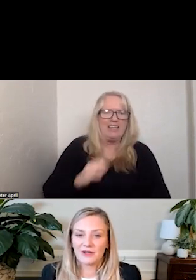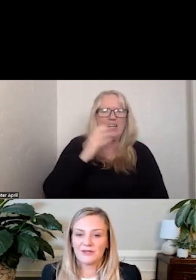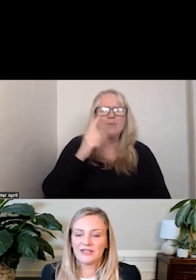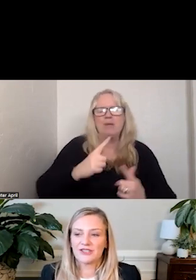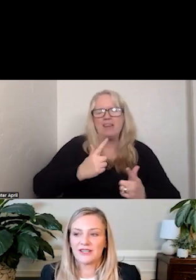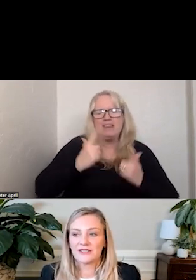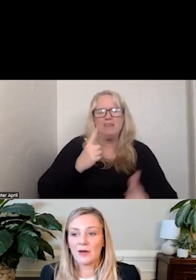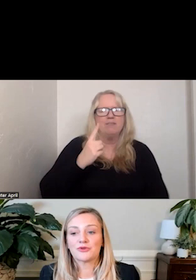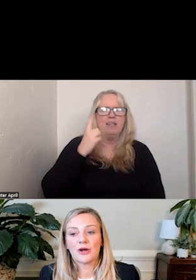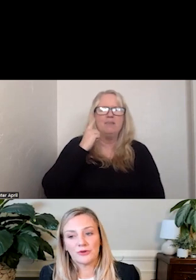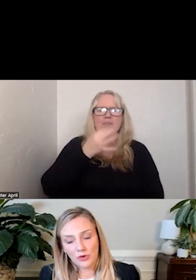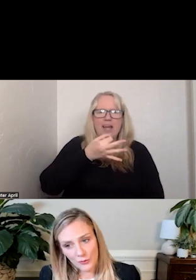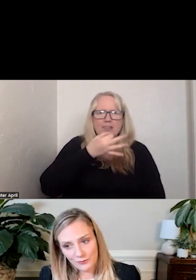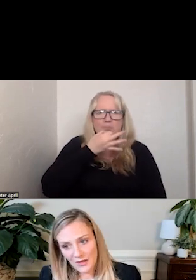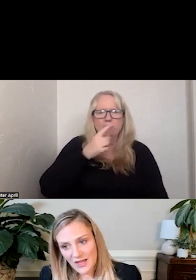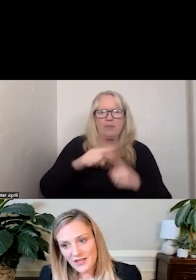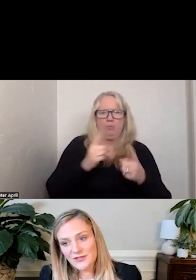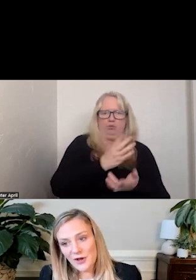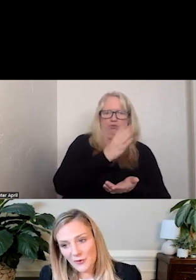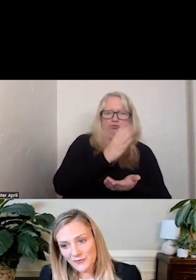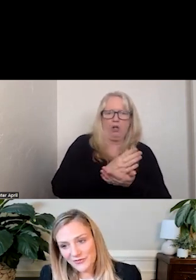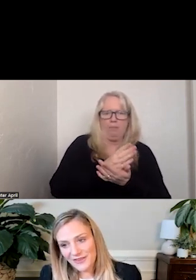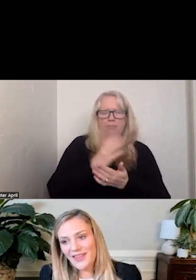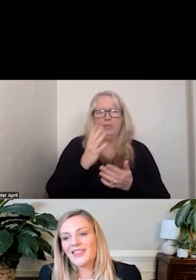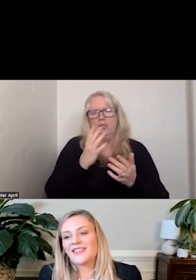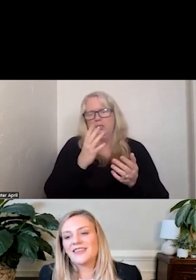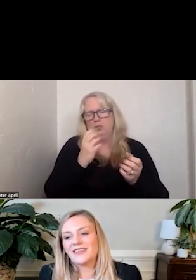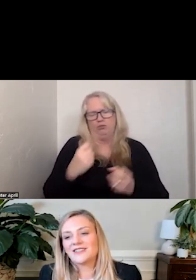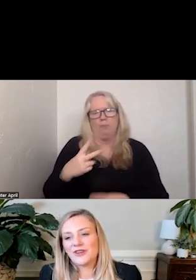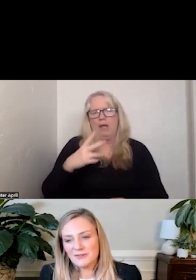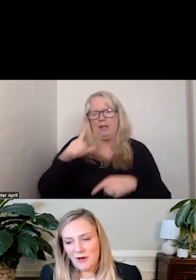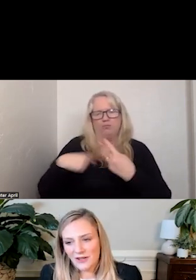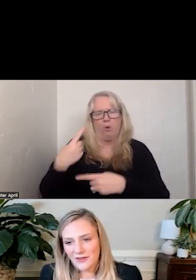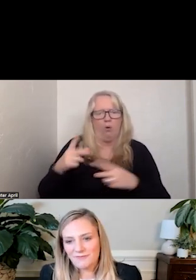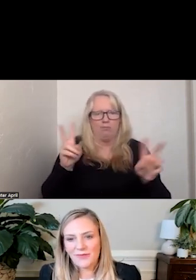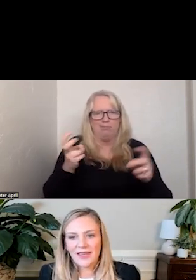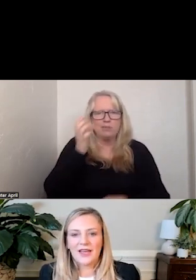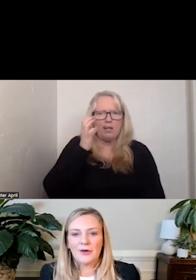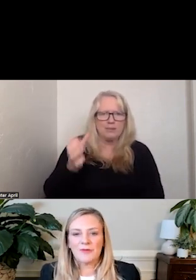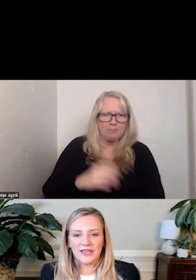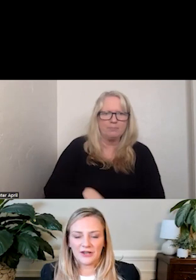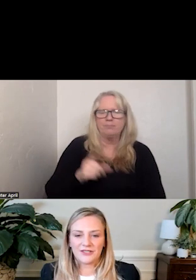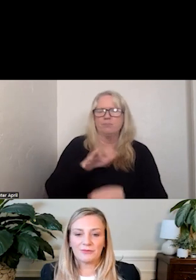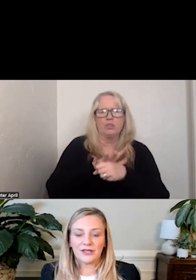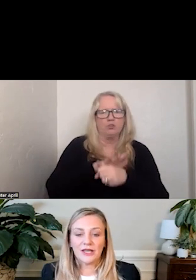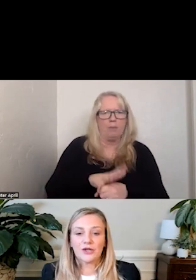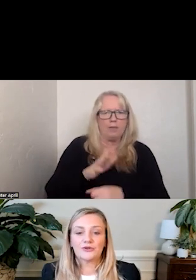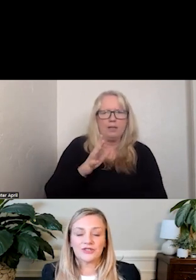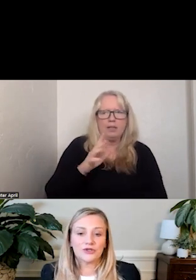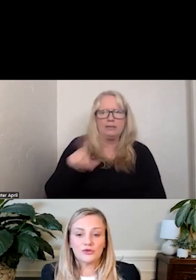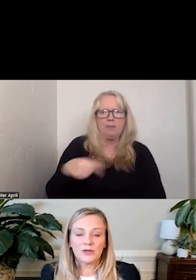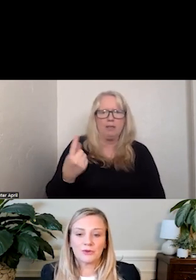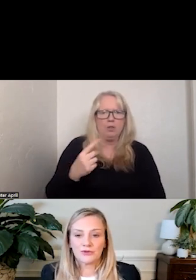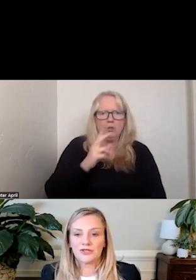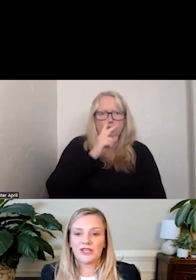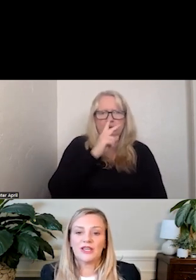expertise, recommendations, and a stop, drop, and roll. So the stress model here, simply, you see